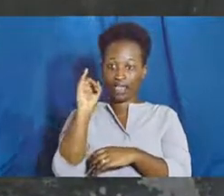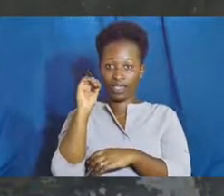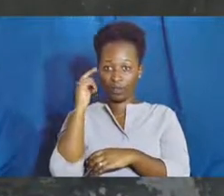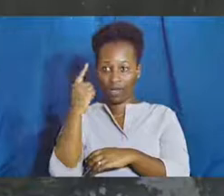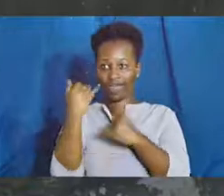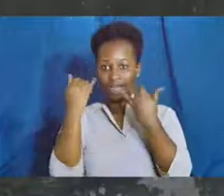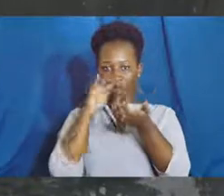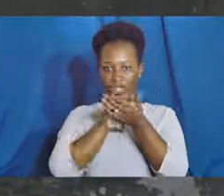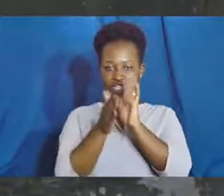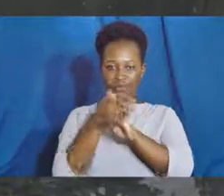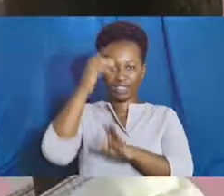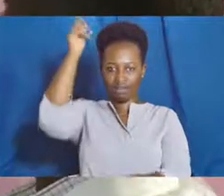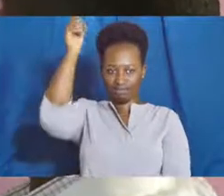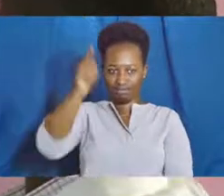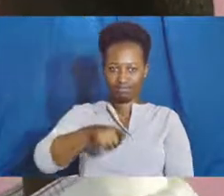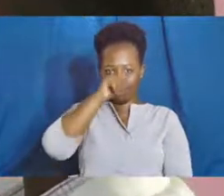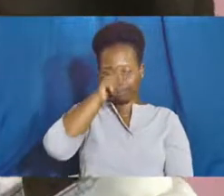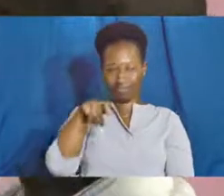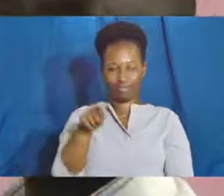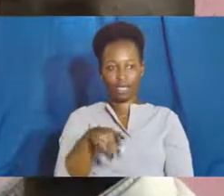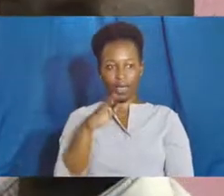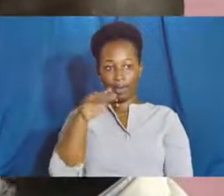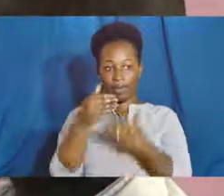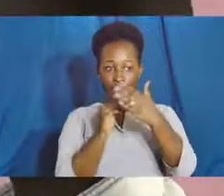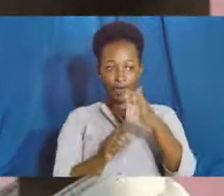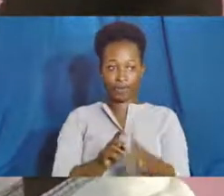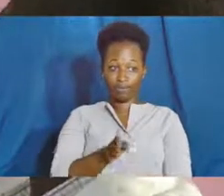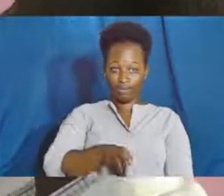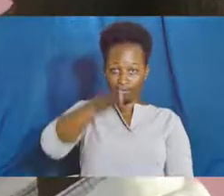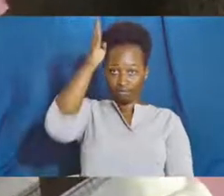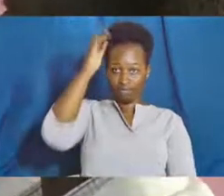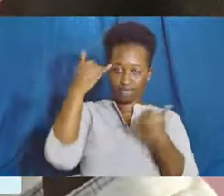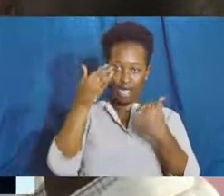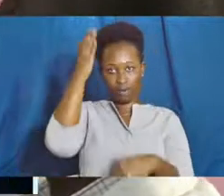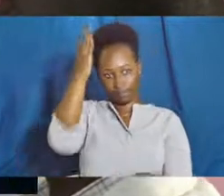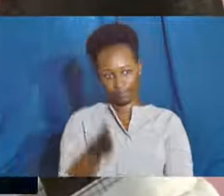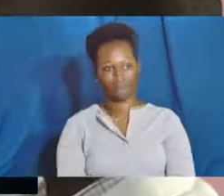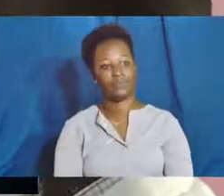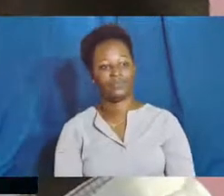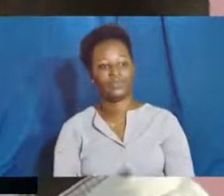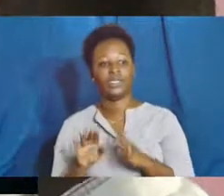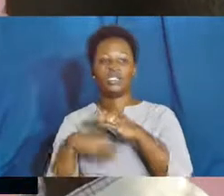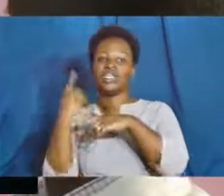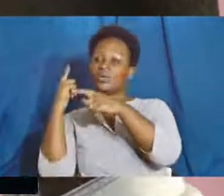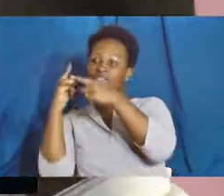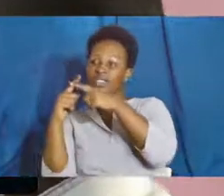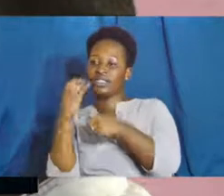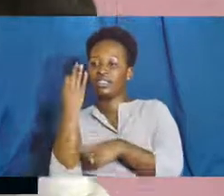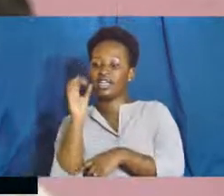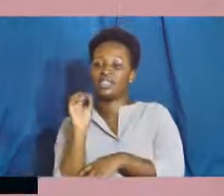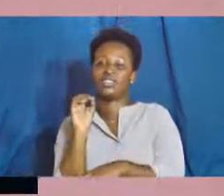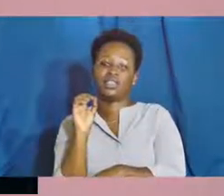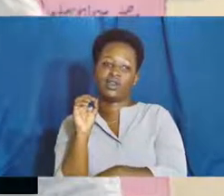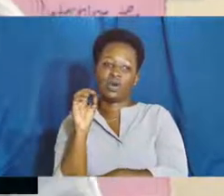give the direction here, we can now say, okay, it is to the left, toward this 30 ohm resistor. And